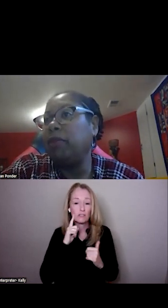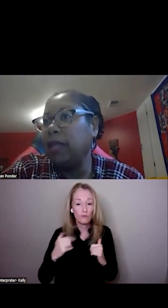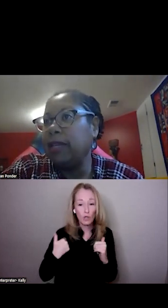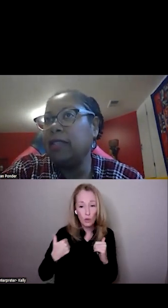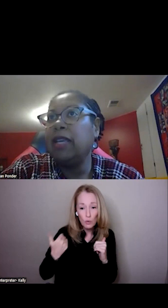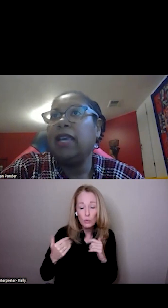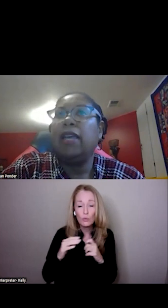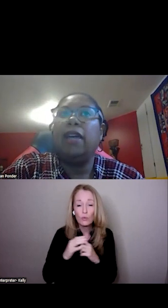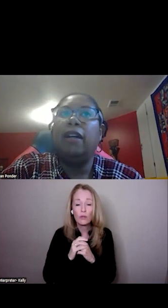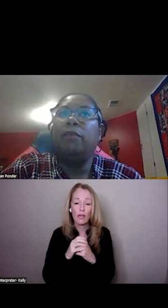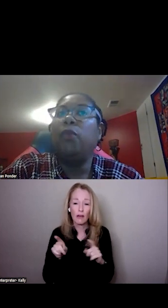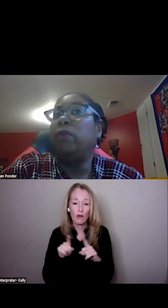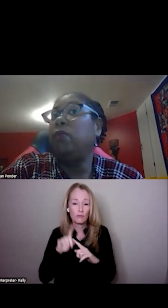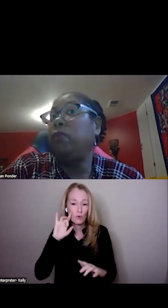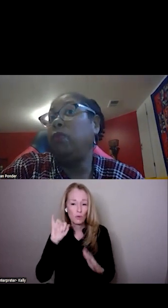LGBTQI+.